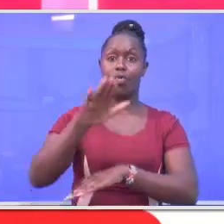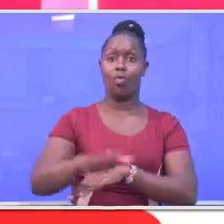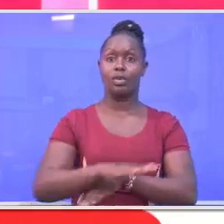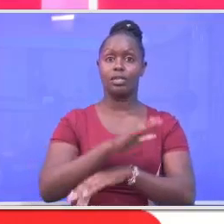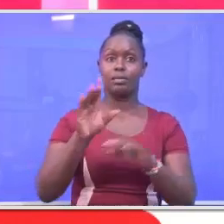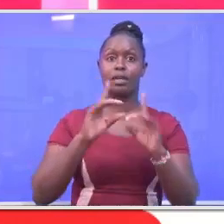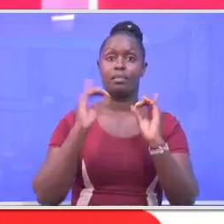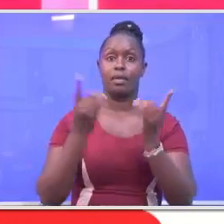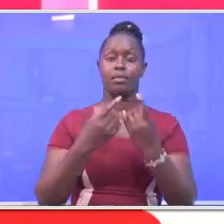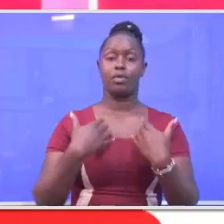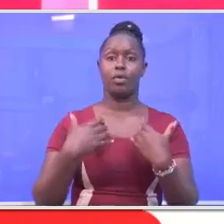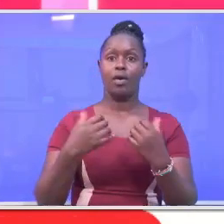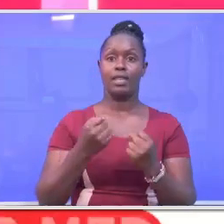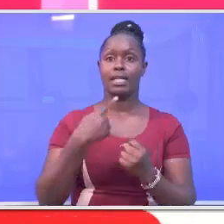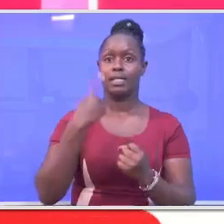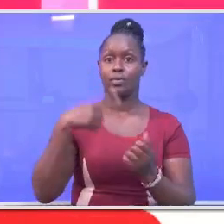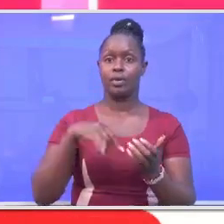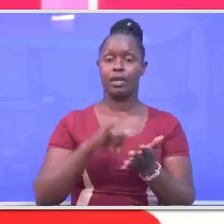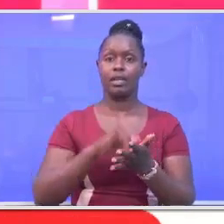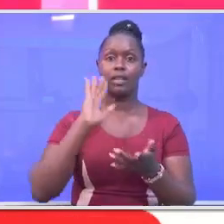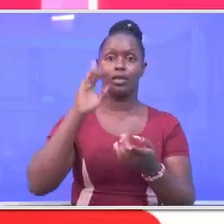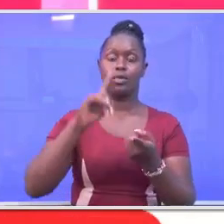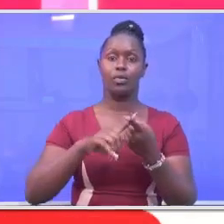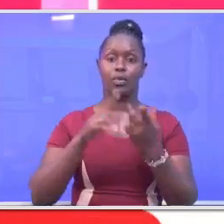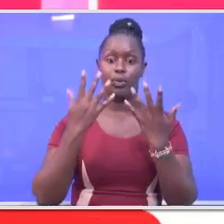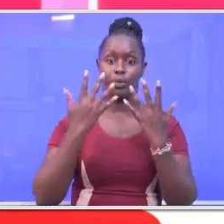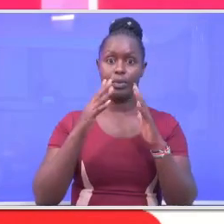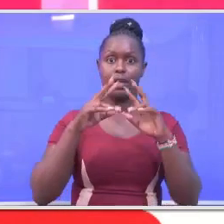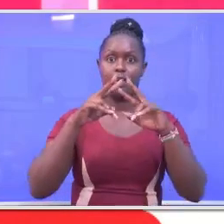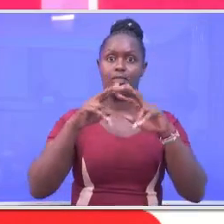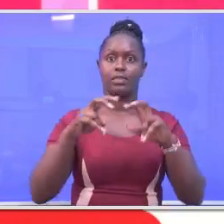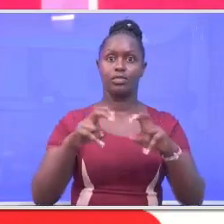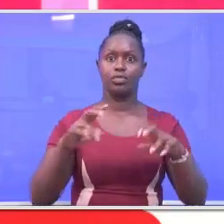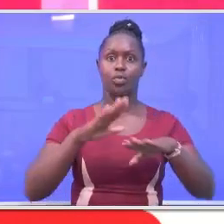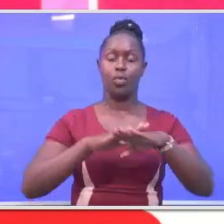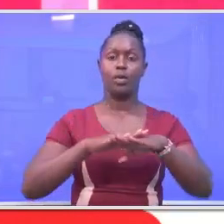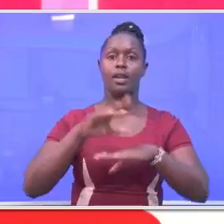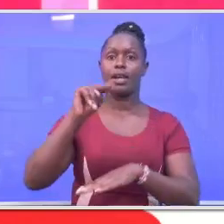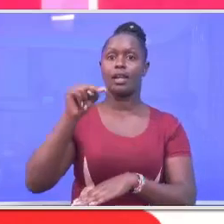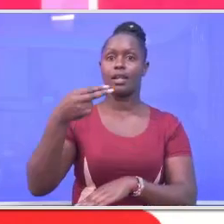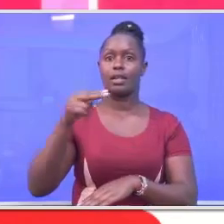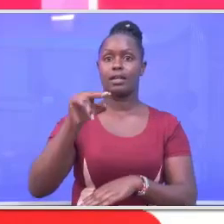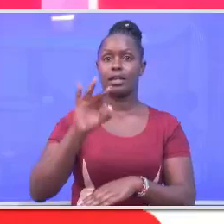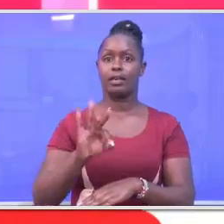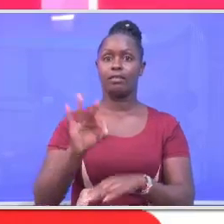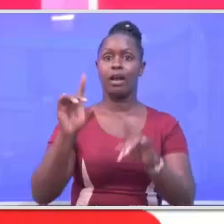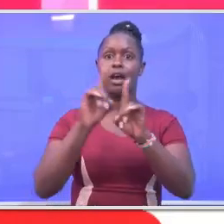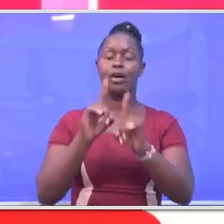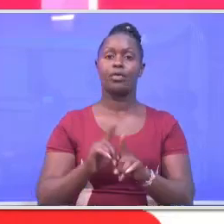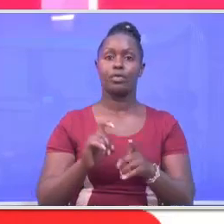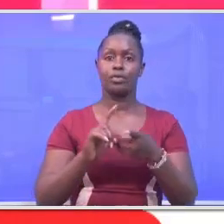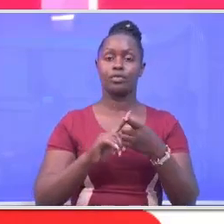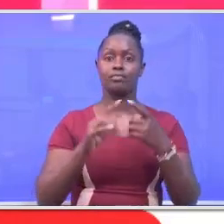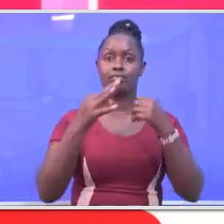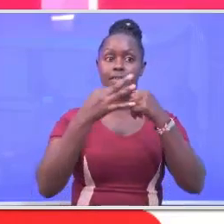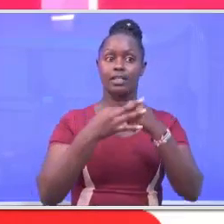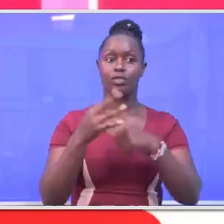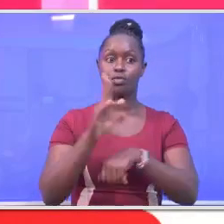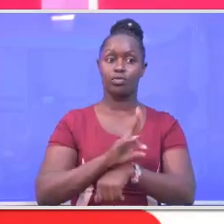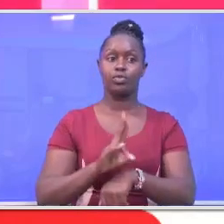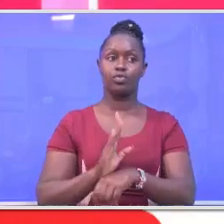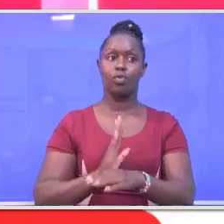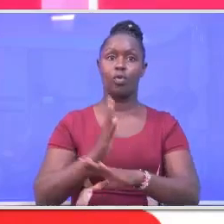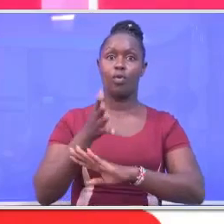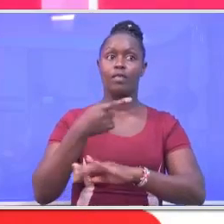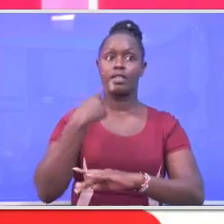Committee on Health says it is close to completing the investigations on the NHIF scandal that saw 8 hospitals suspended over claims